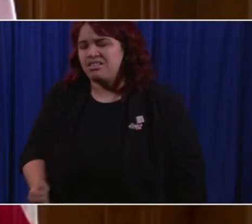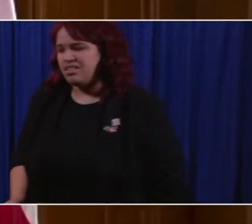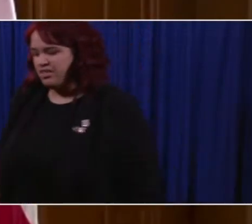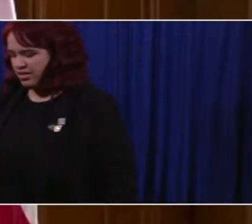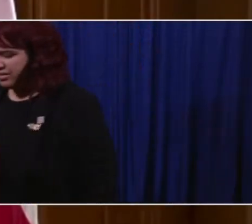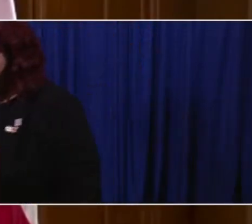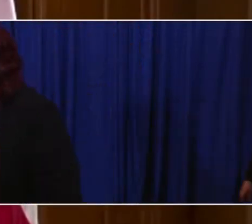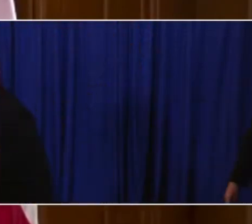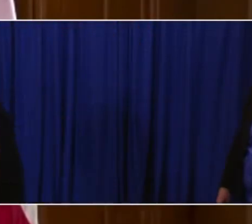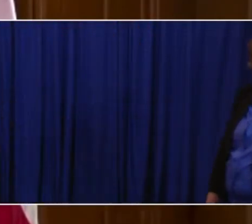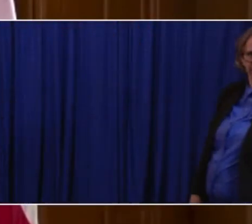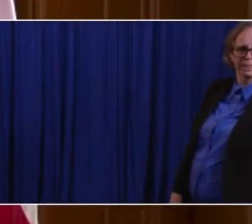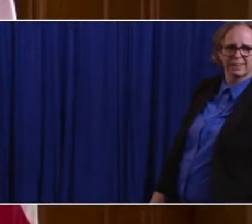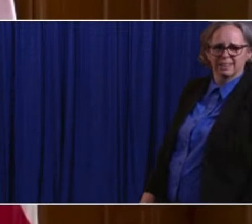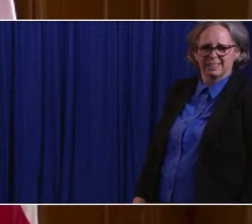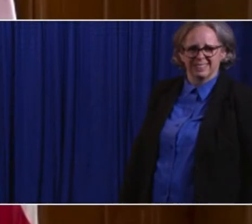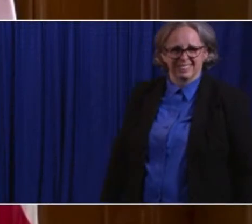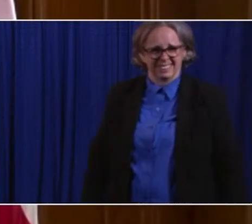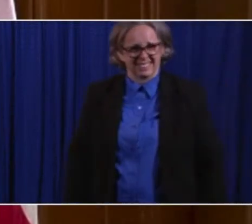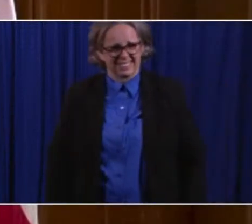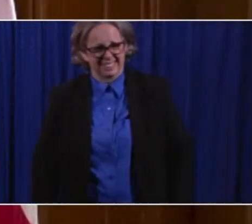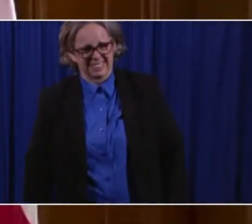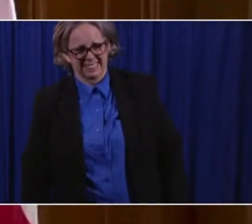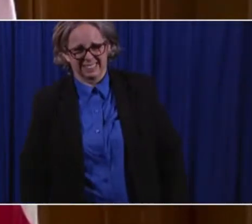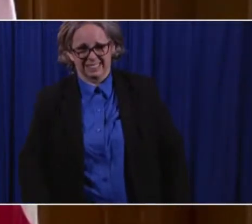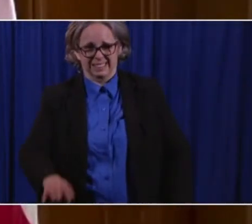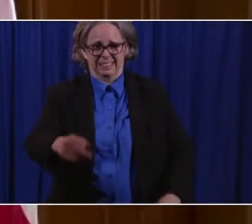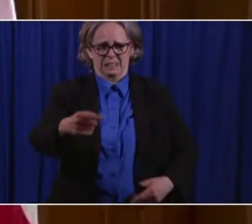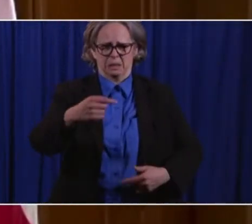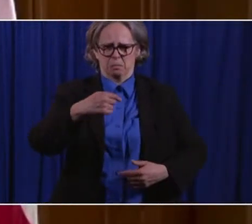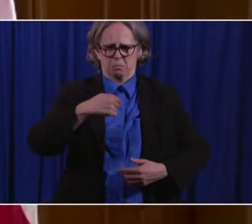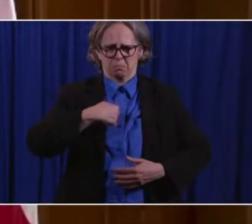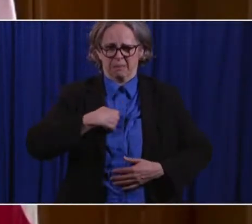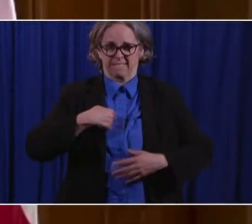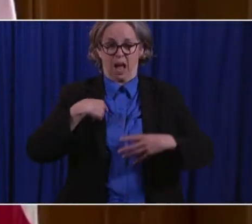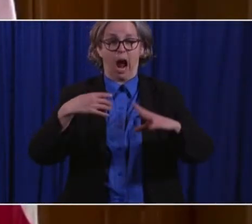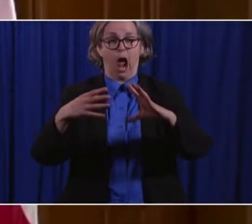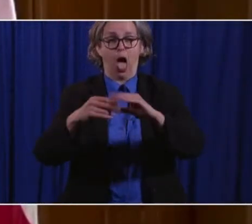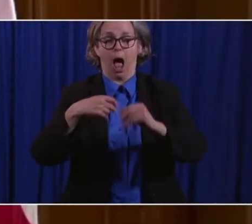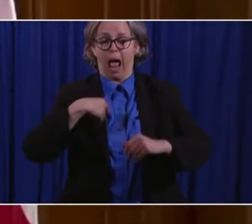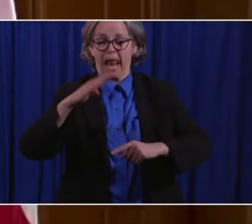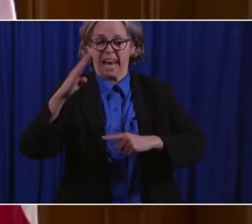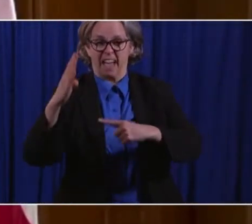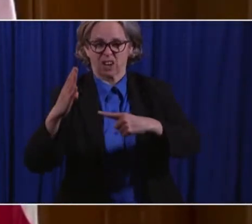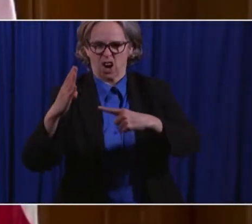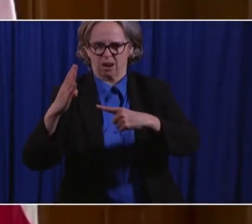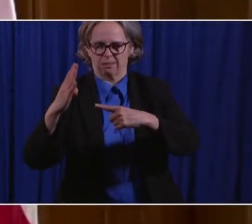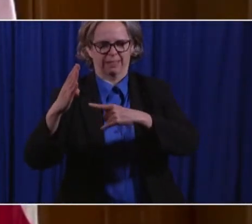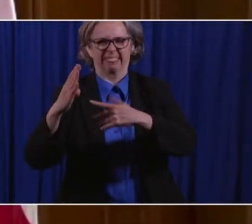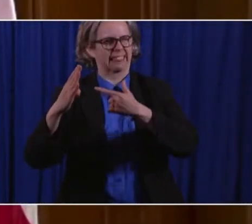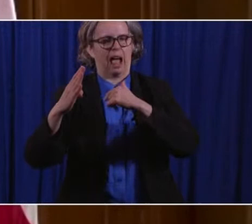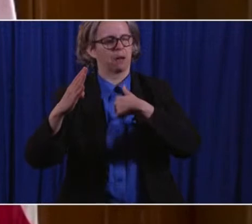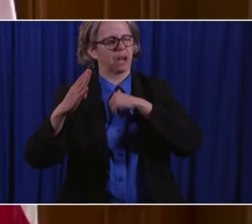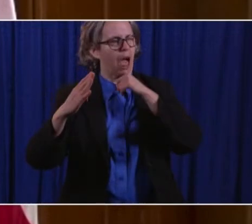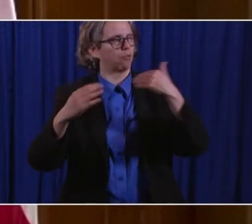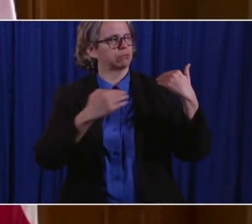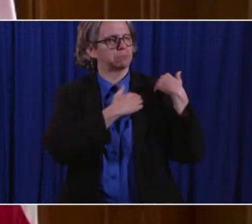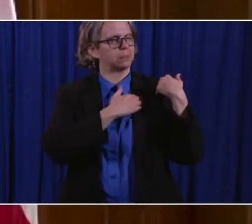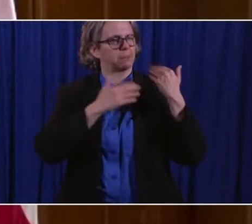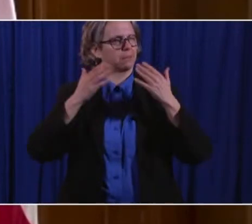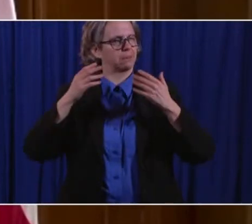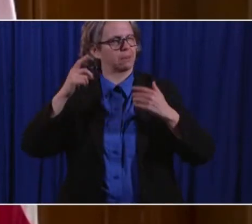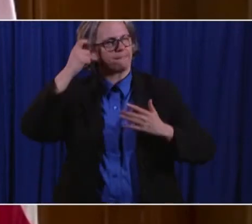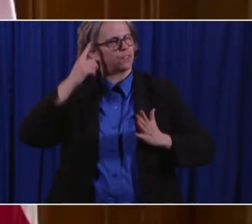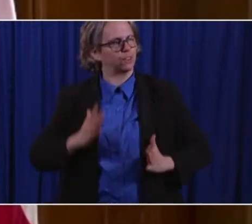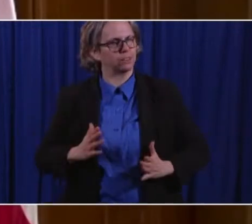do something. But what we truly, truly believe is that we know a lot more about this virus and the variants today